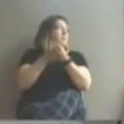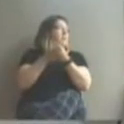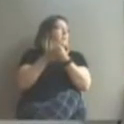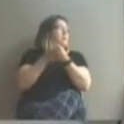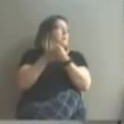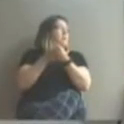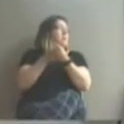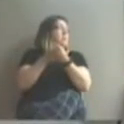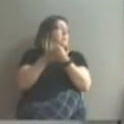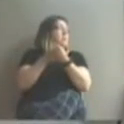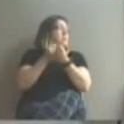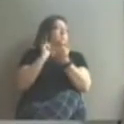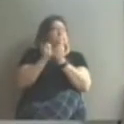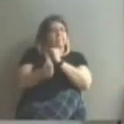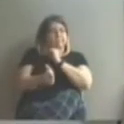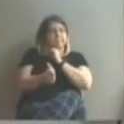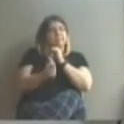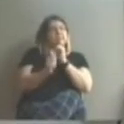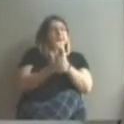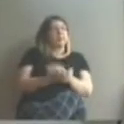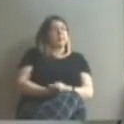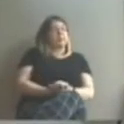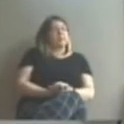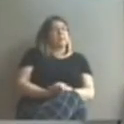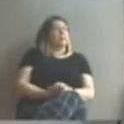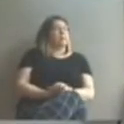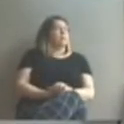Okay, we'll move that.